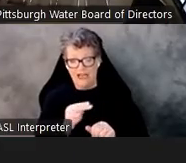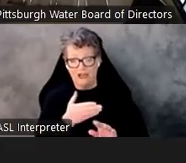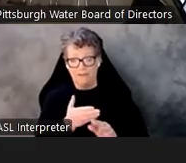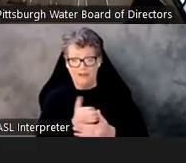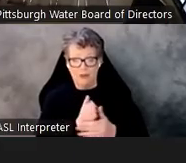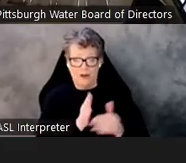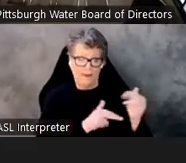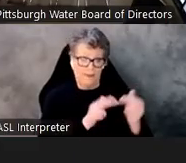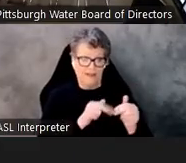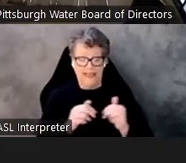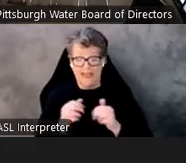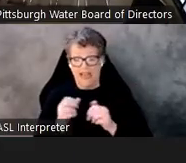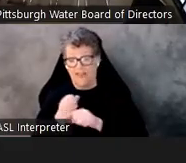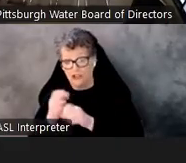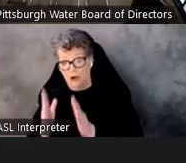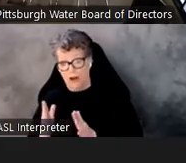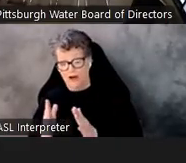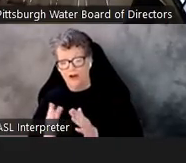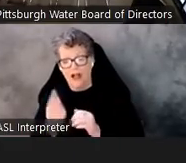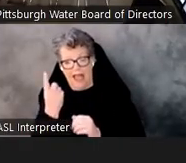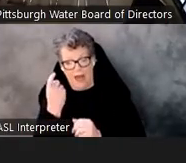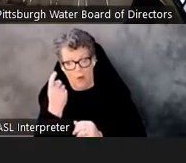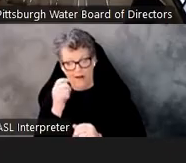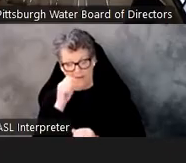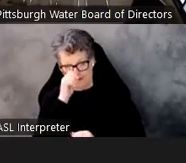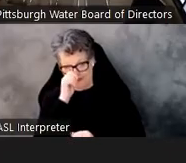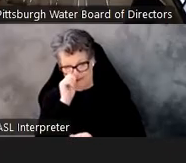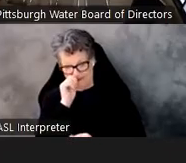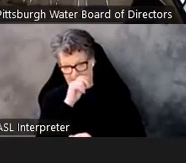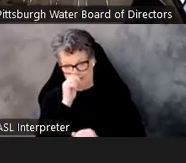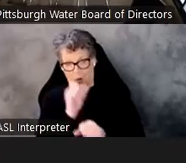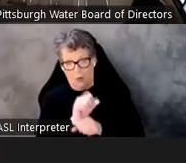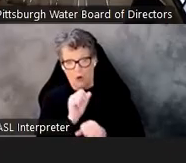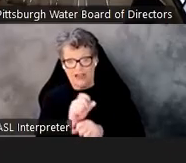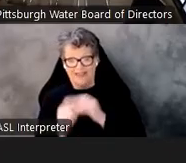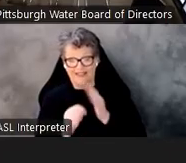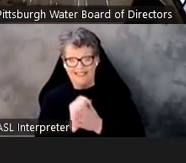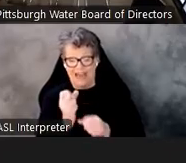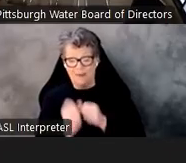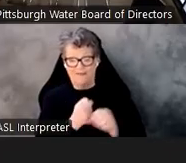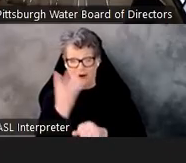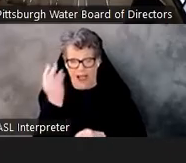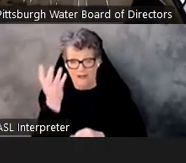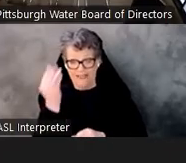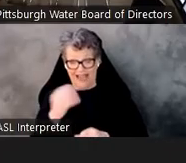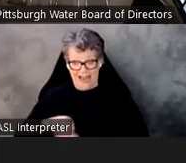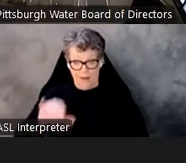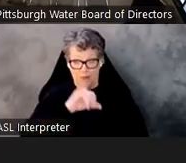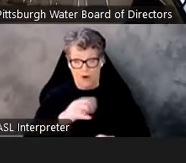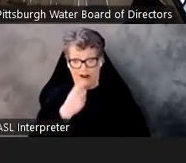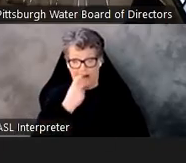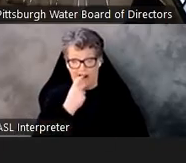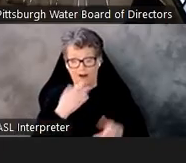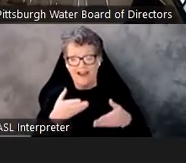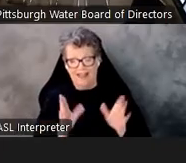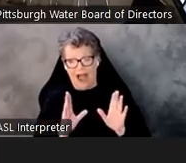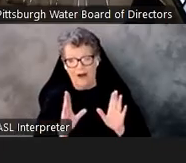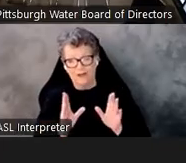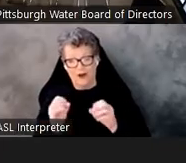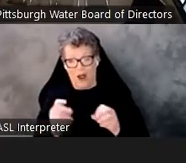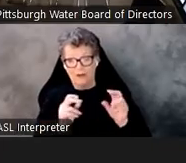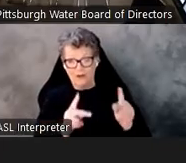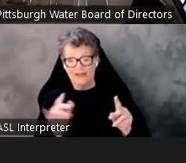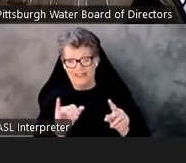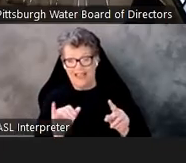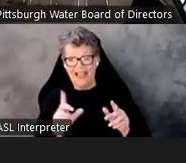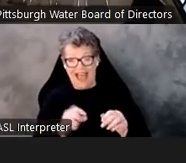generator. I'll just add one note. Working this time of year outdoors and pouring concrete allows for such opportunities as having